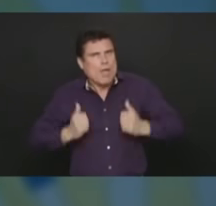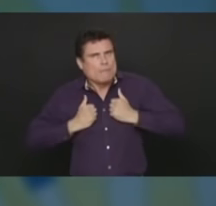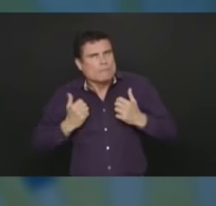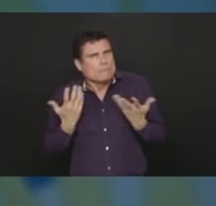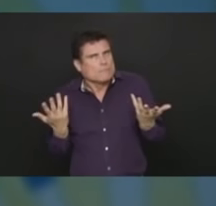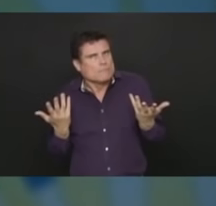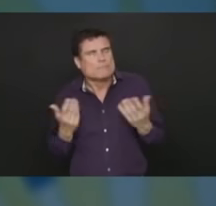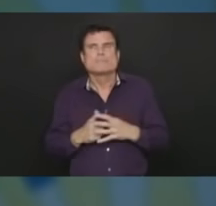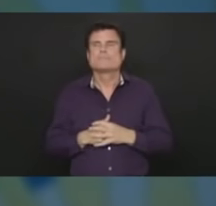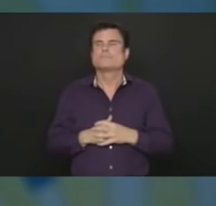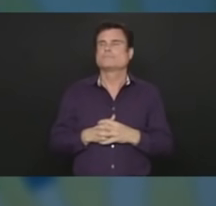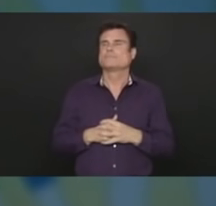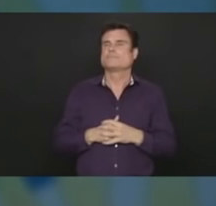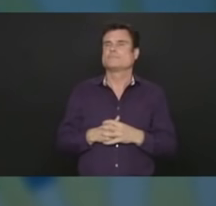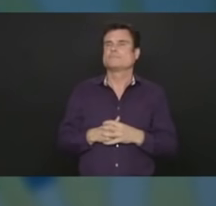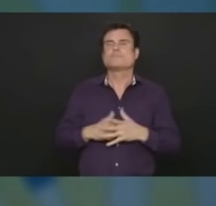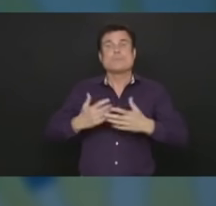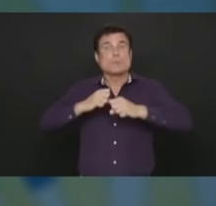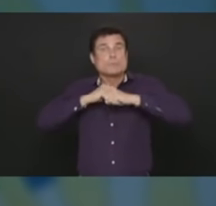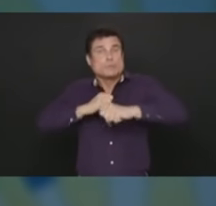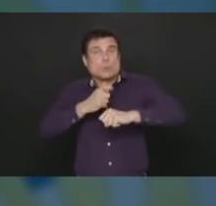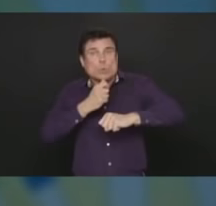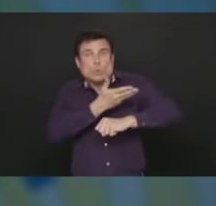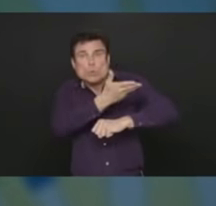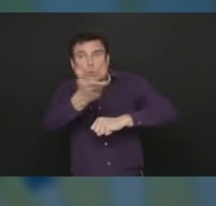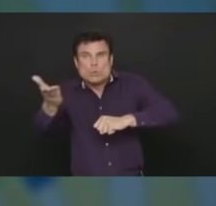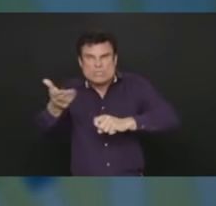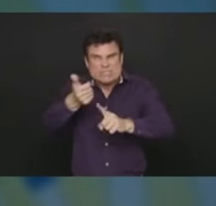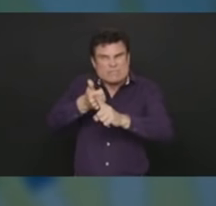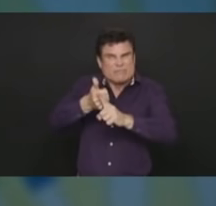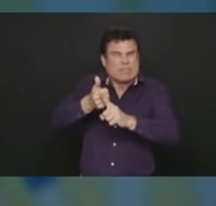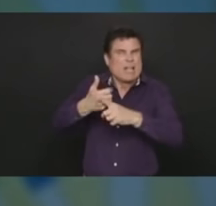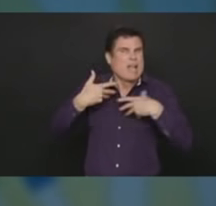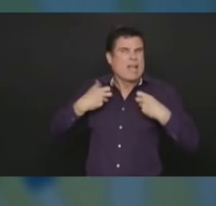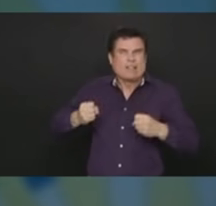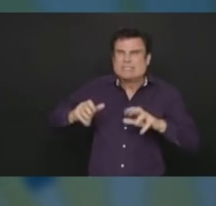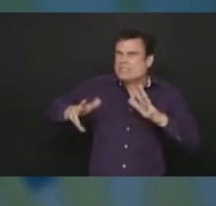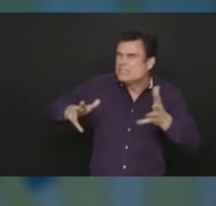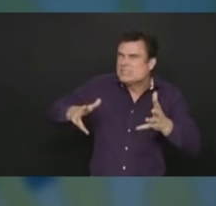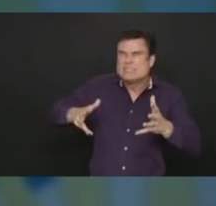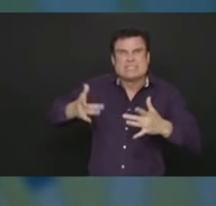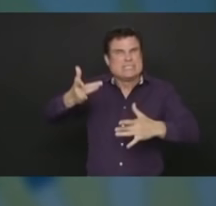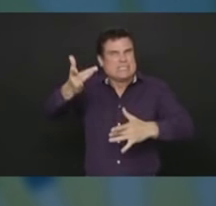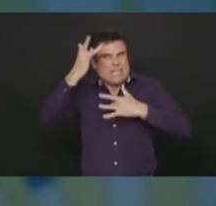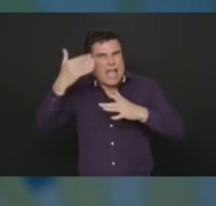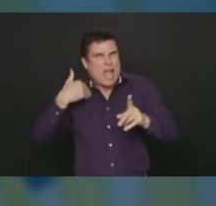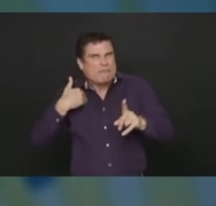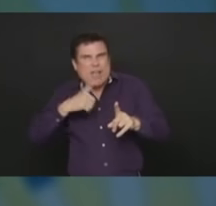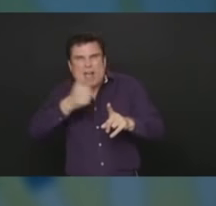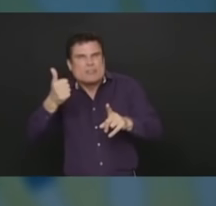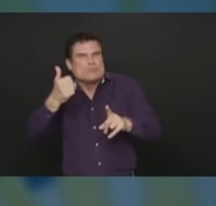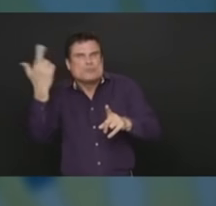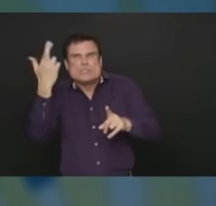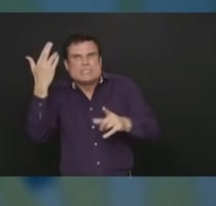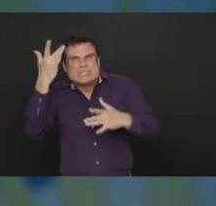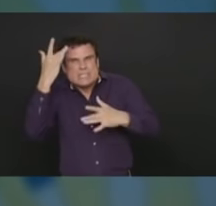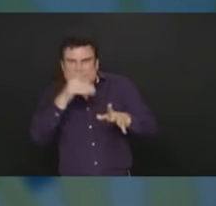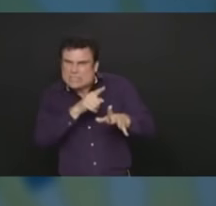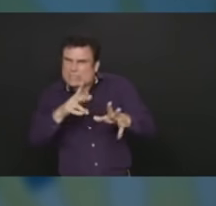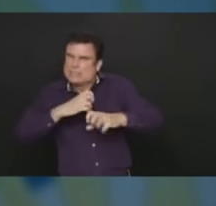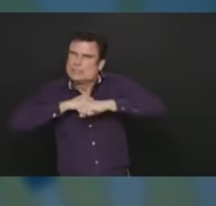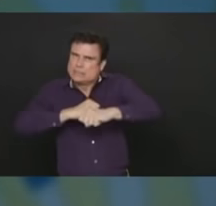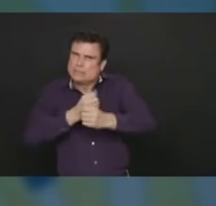this disease. We need to ensure that our health system continues to have the capacity to offer the care that we need, both